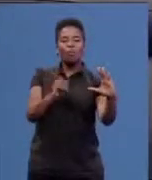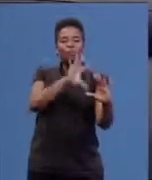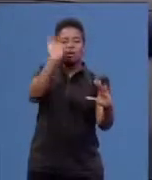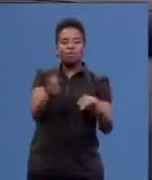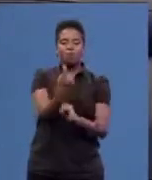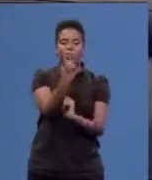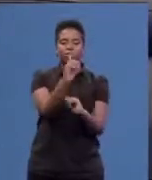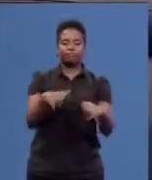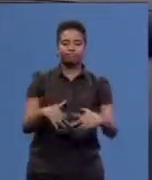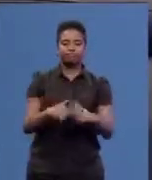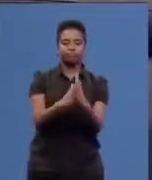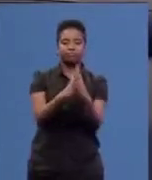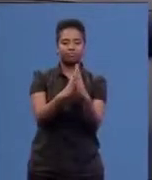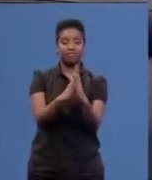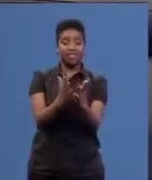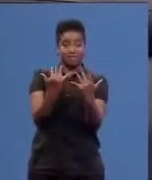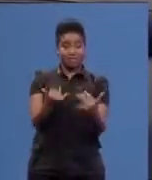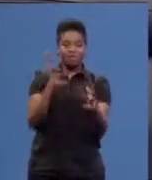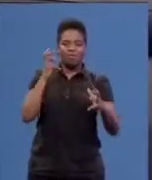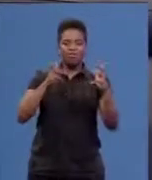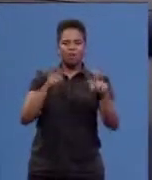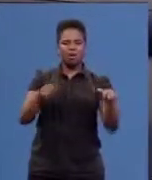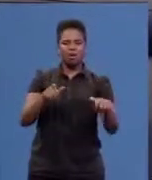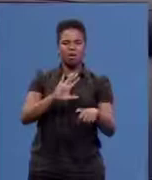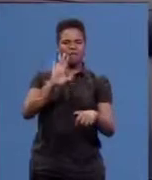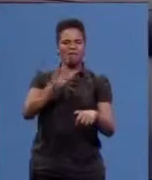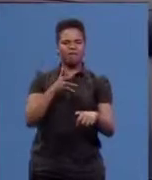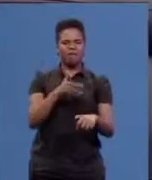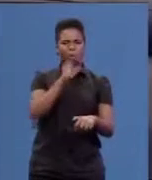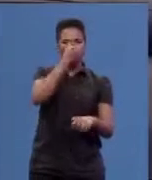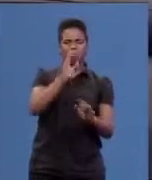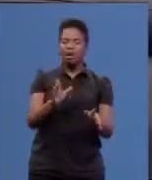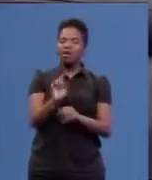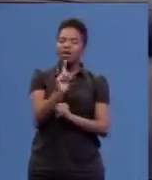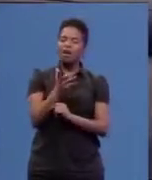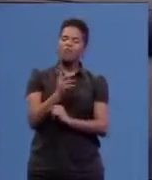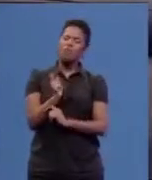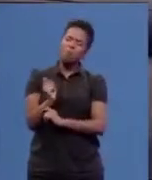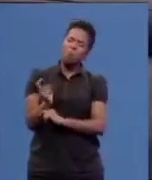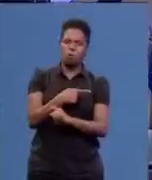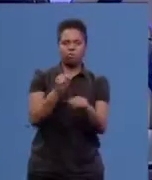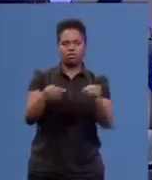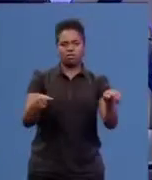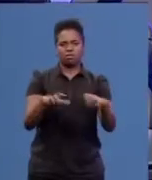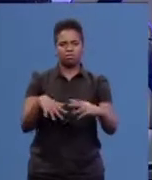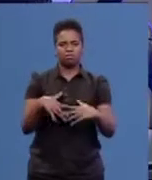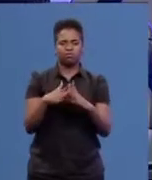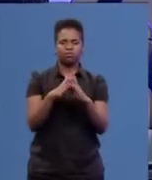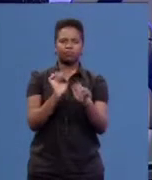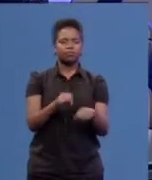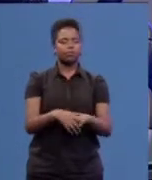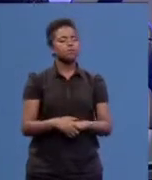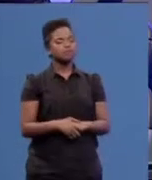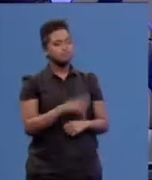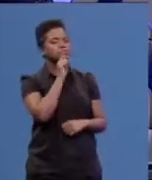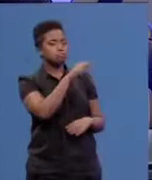needs to be done. So I think part of the responsibility that is important is for especially political parties, especially with the elections next year. Let's be responsible.